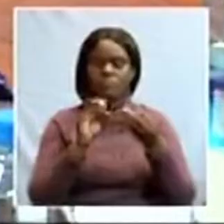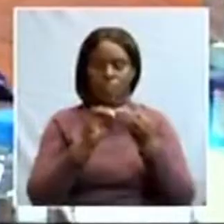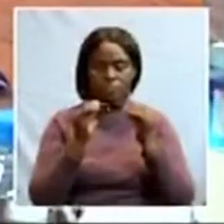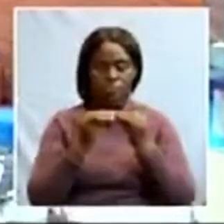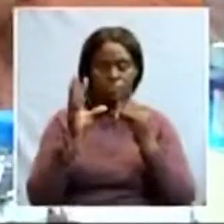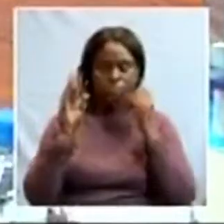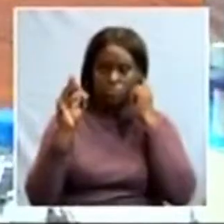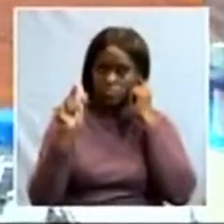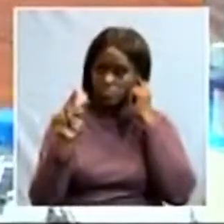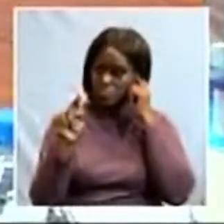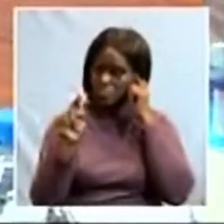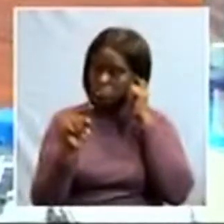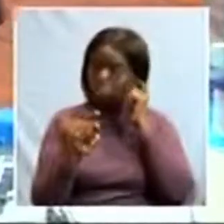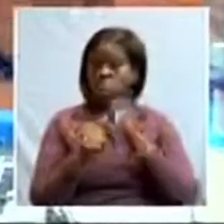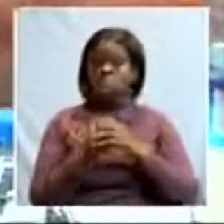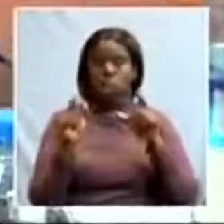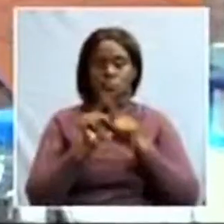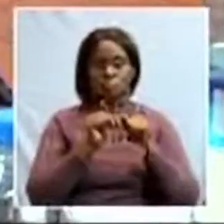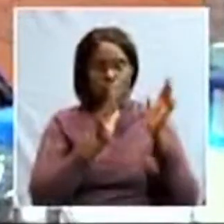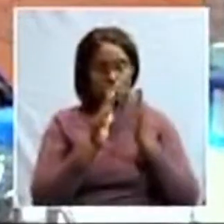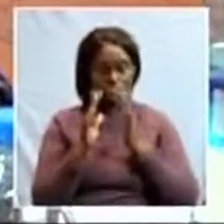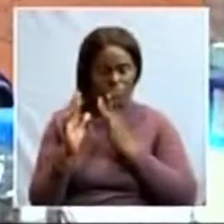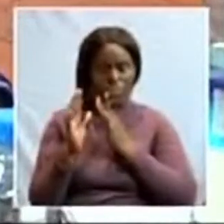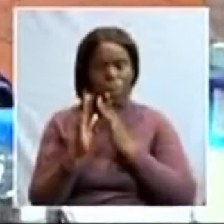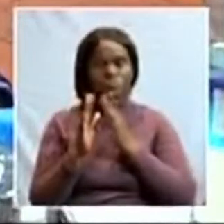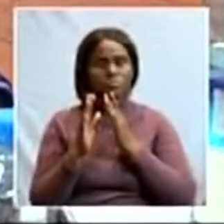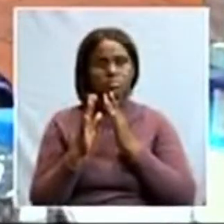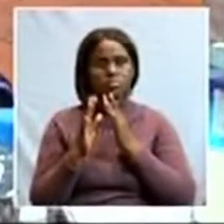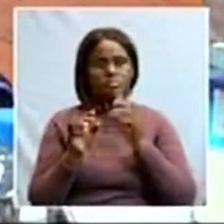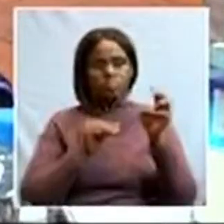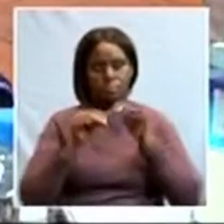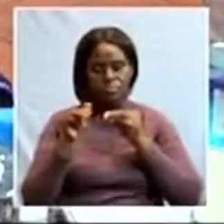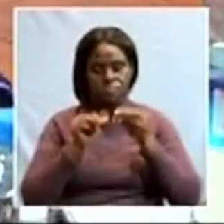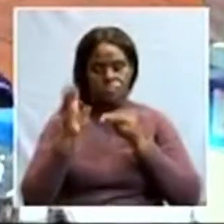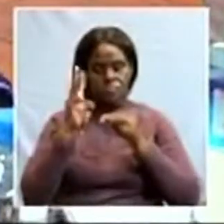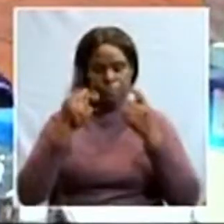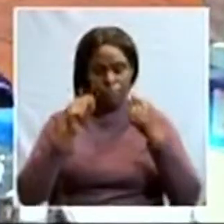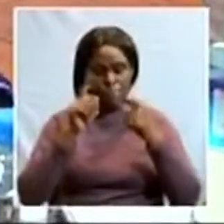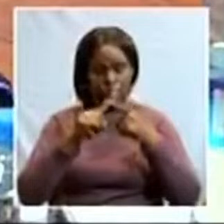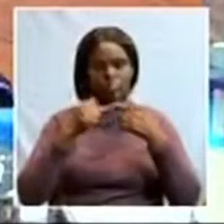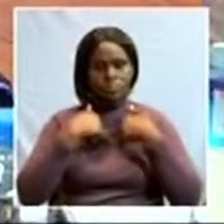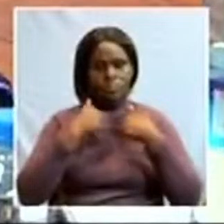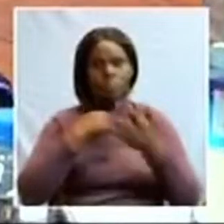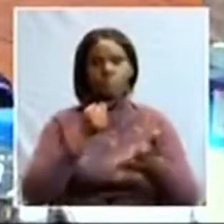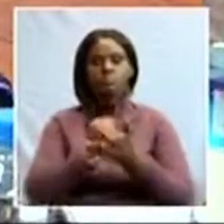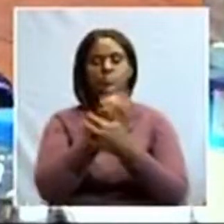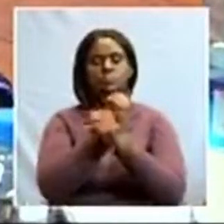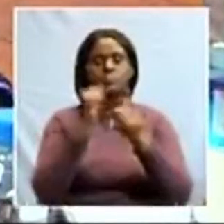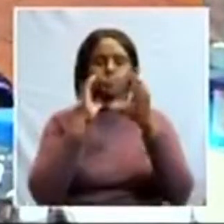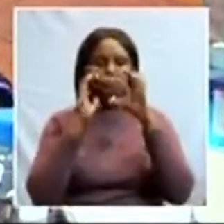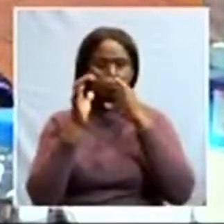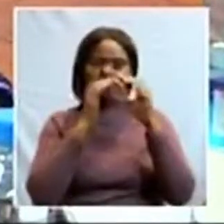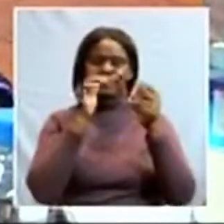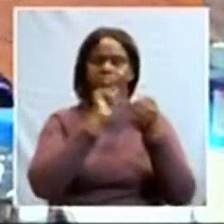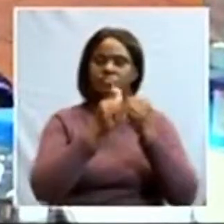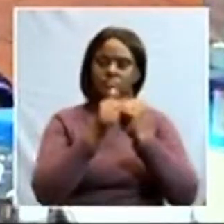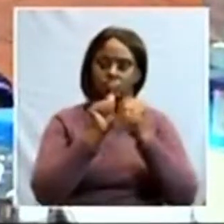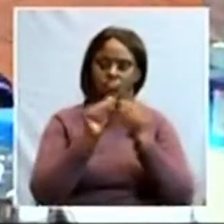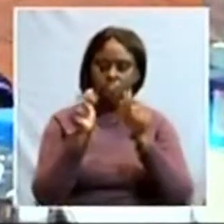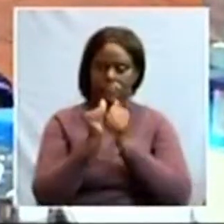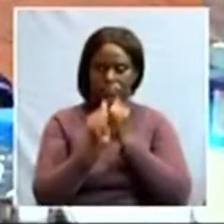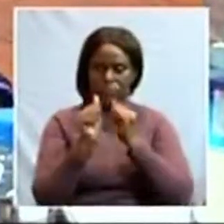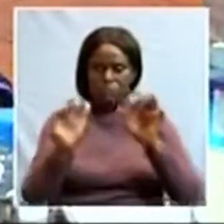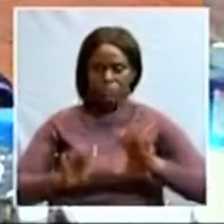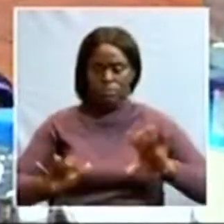6. Remedial measures. Management shall endeavor to address the communication lapses